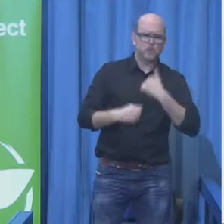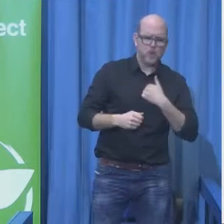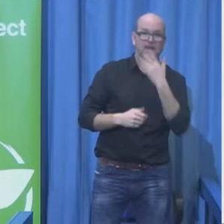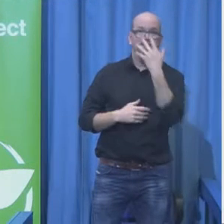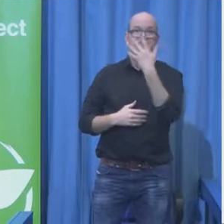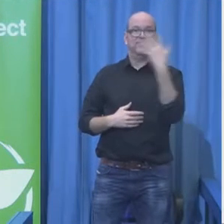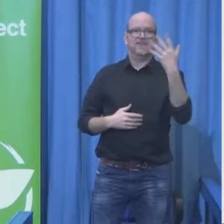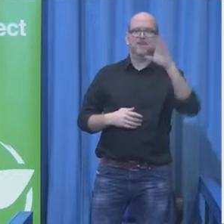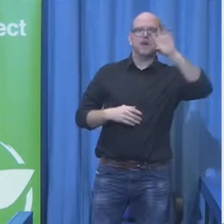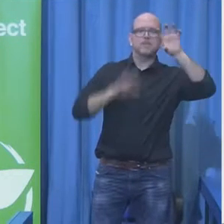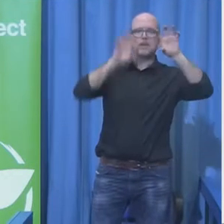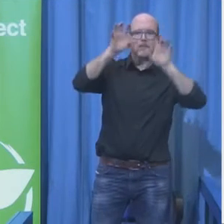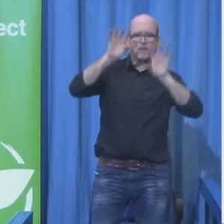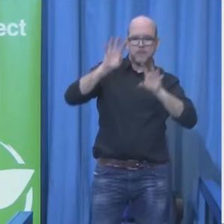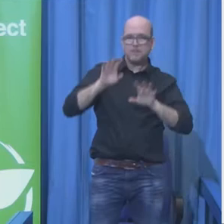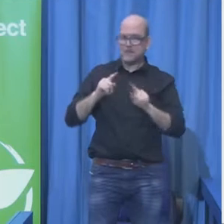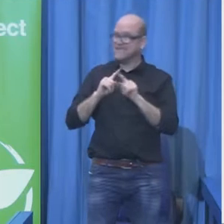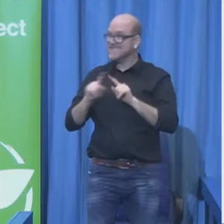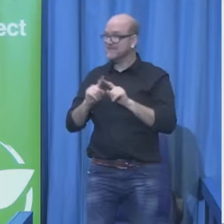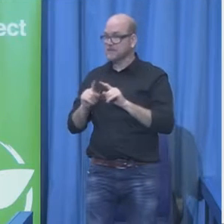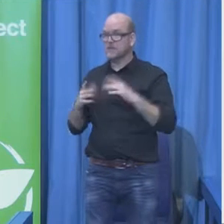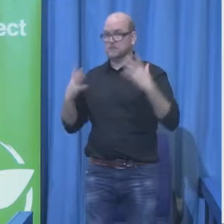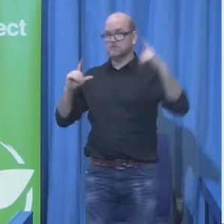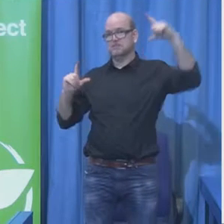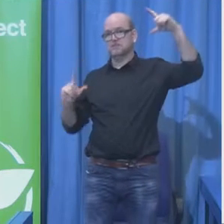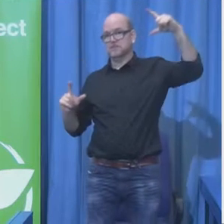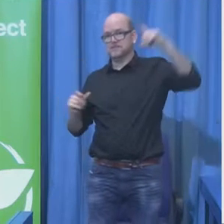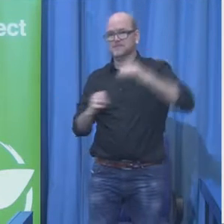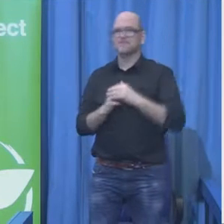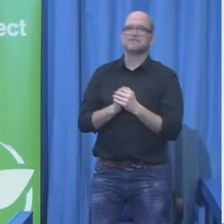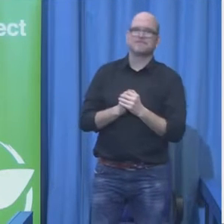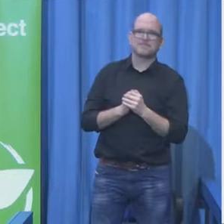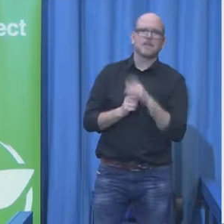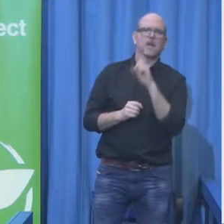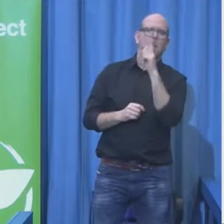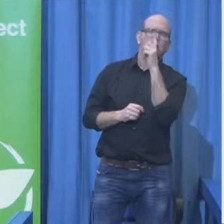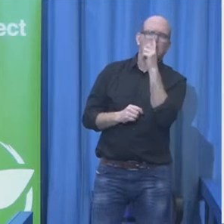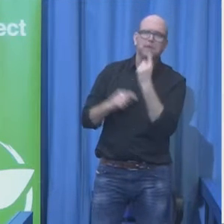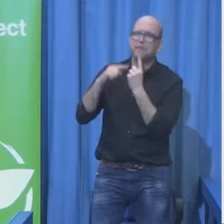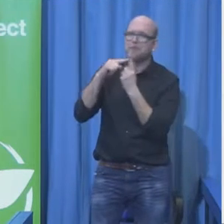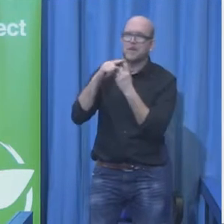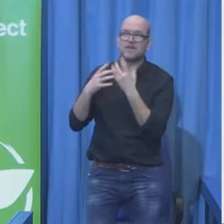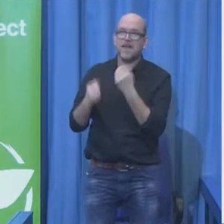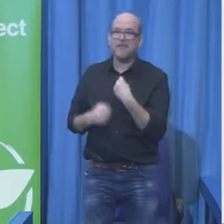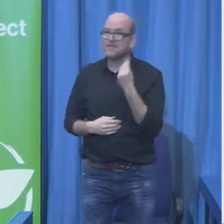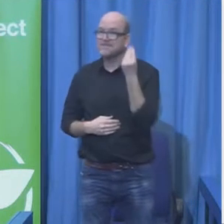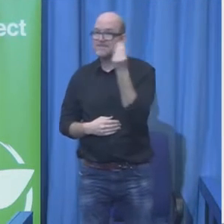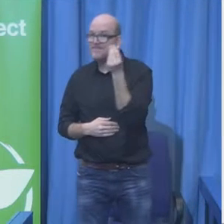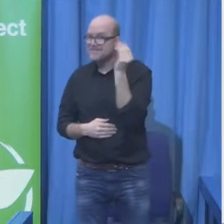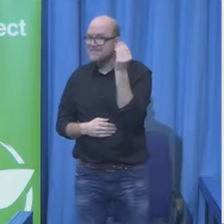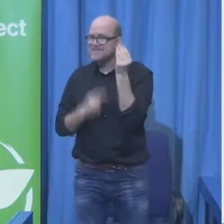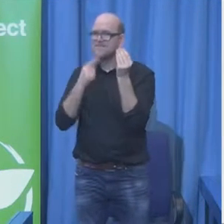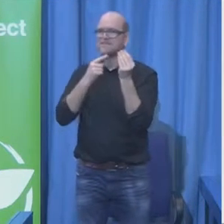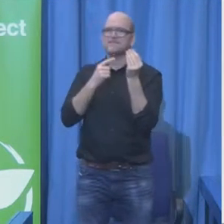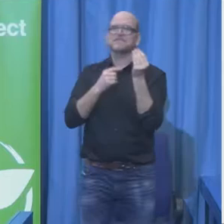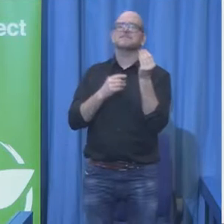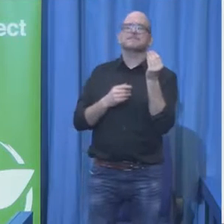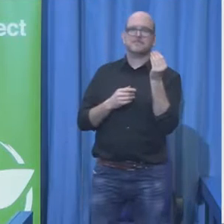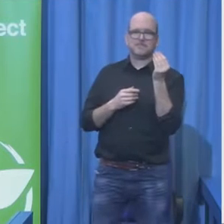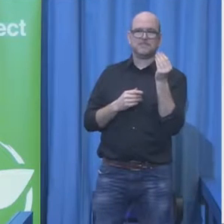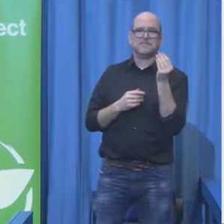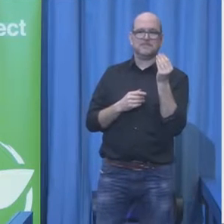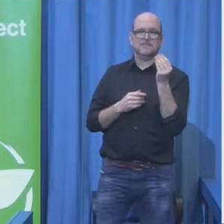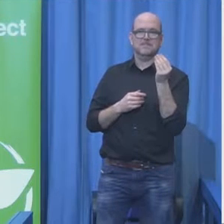one of the positive things, or one of the many positive things, is first of all, out of the 54 countries, probably close to 50